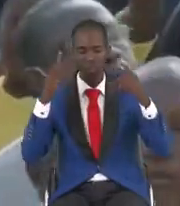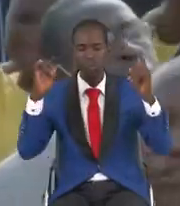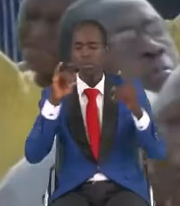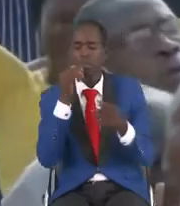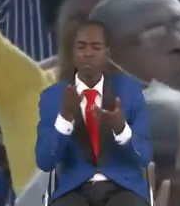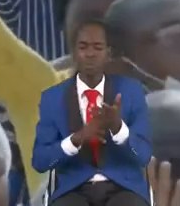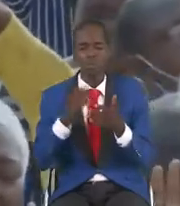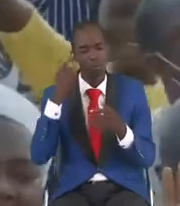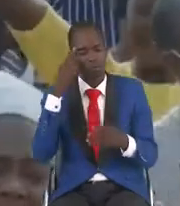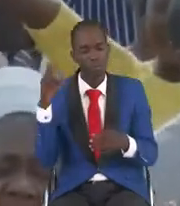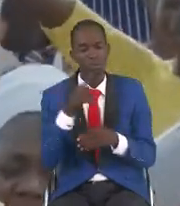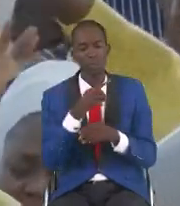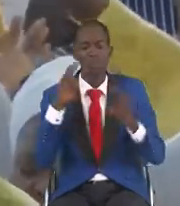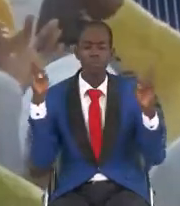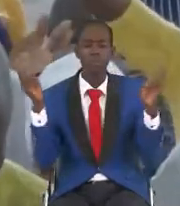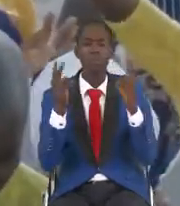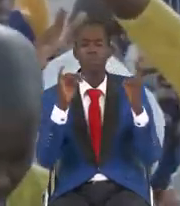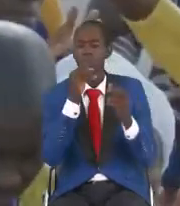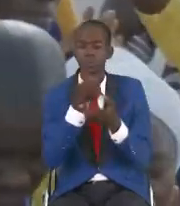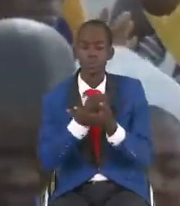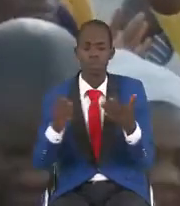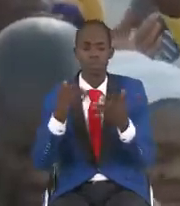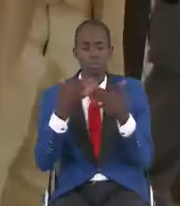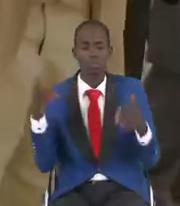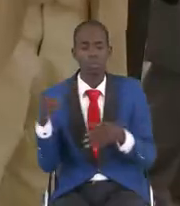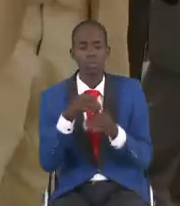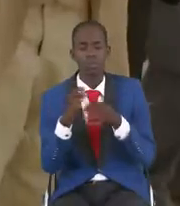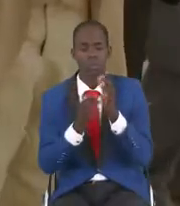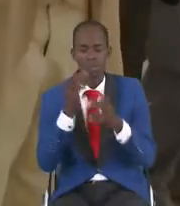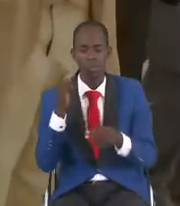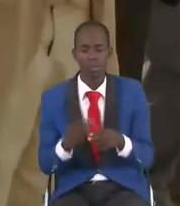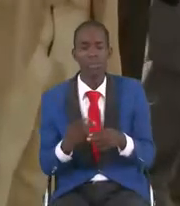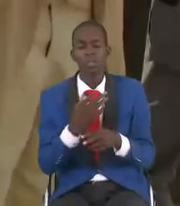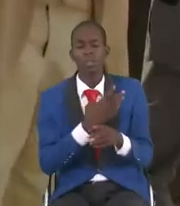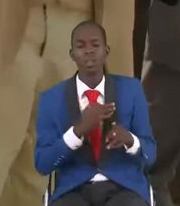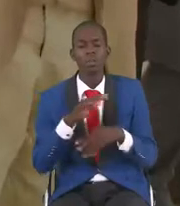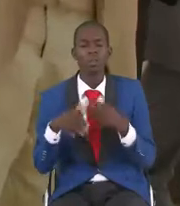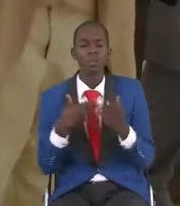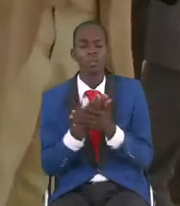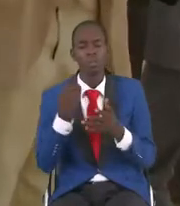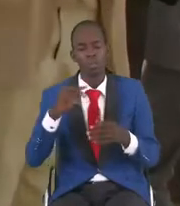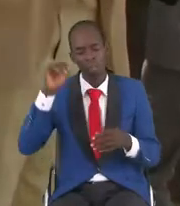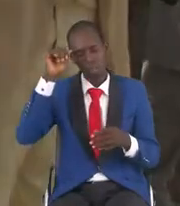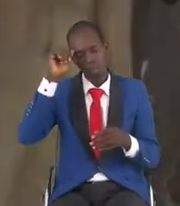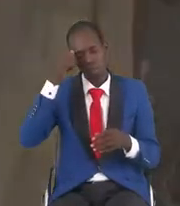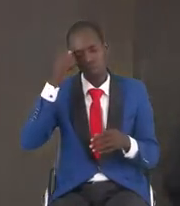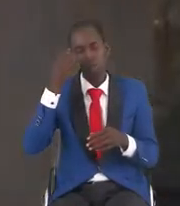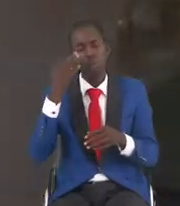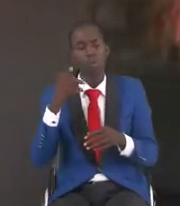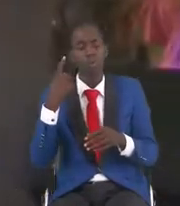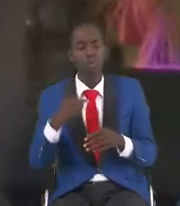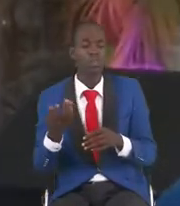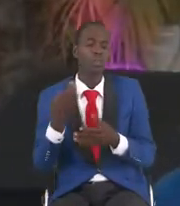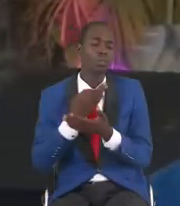you. Victory is reaching before you. And all the remembrance of the failure of the